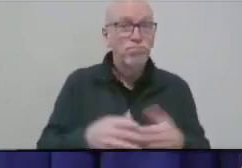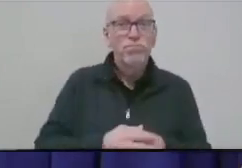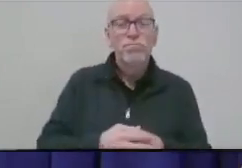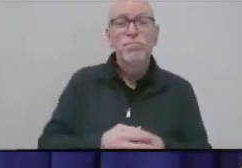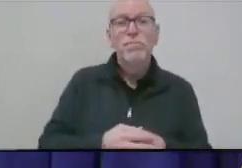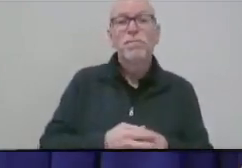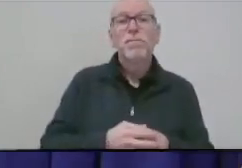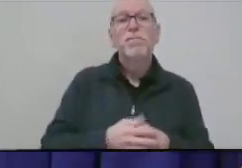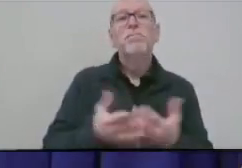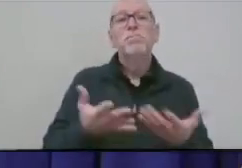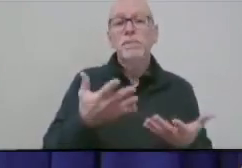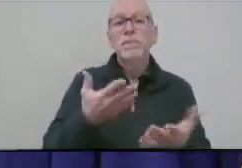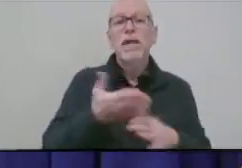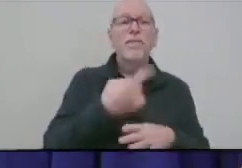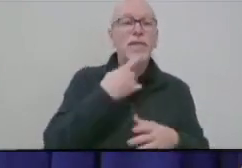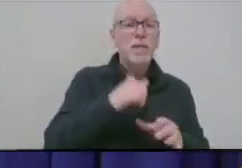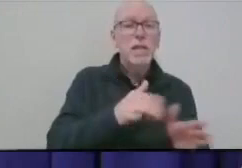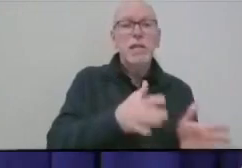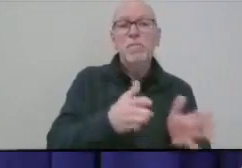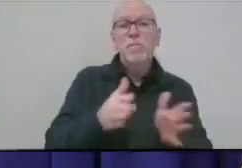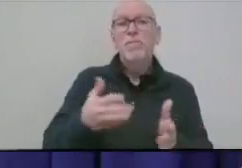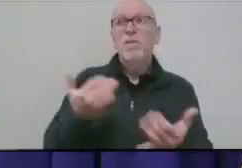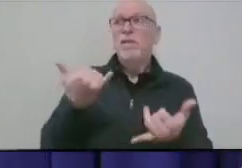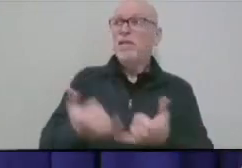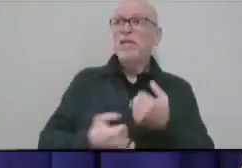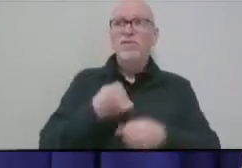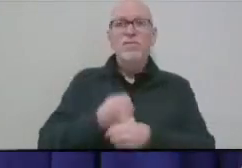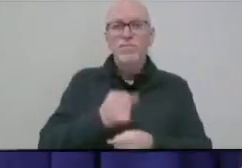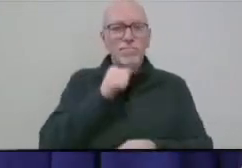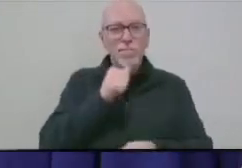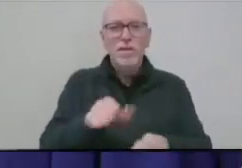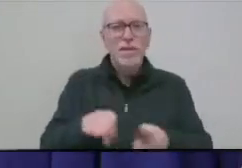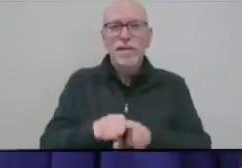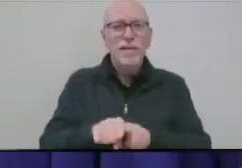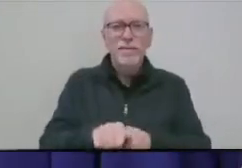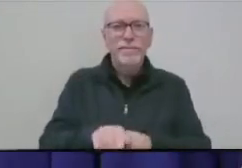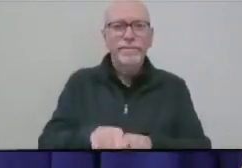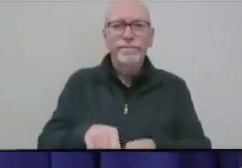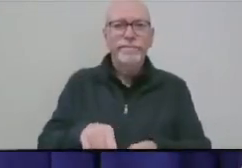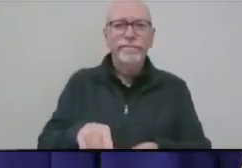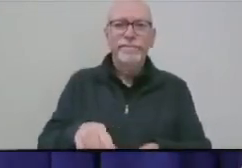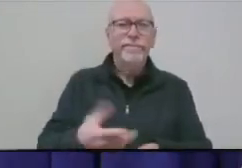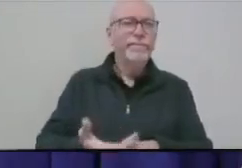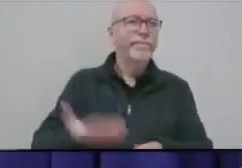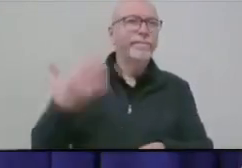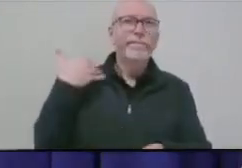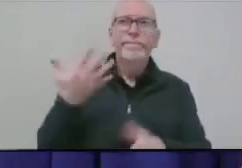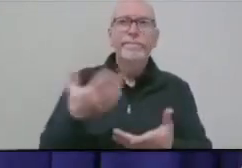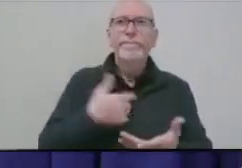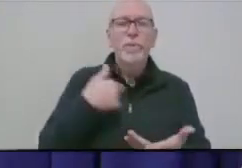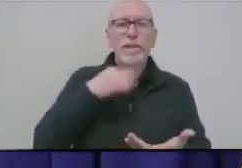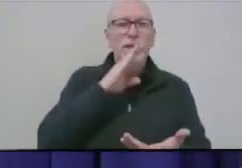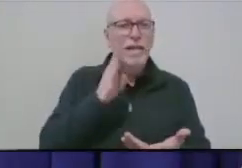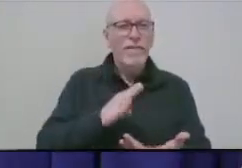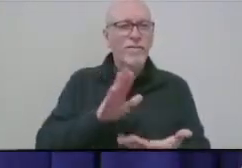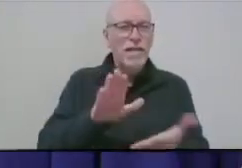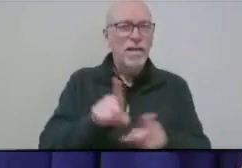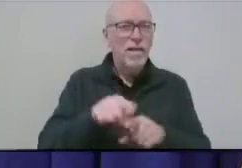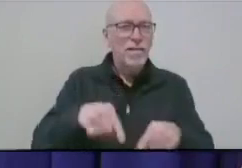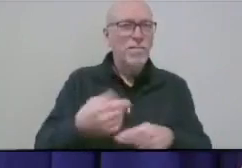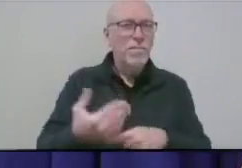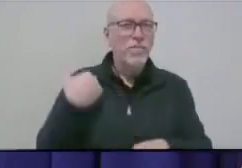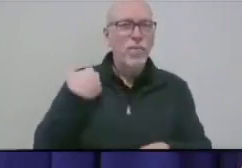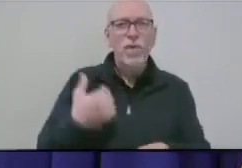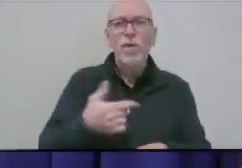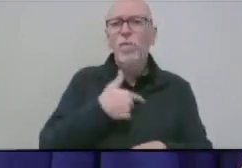Having said that, we're in a year unlike no one has ever faced before. We've gone through